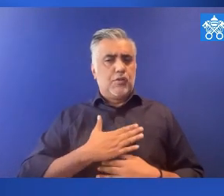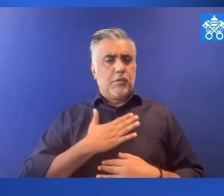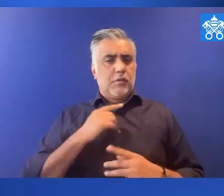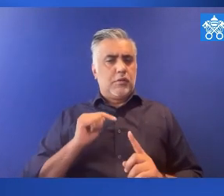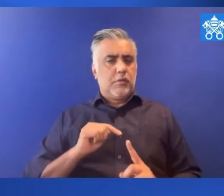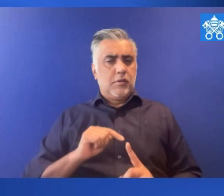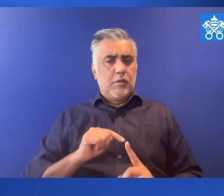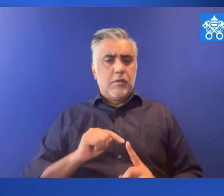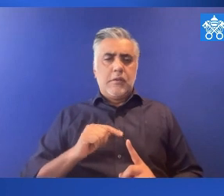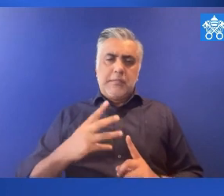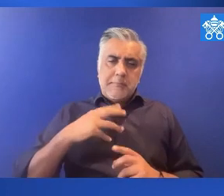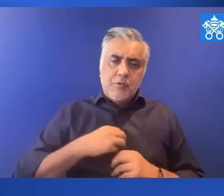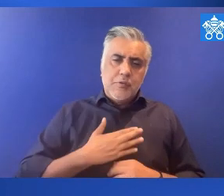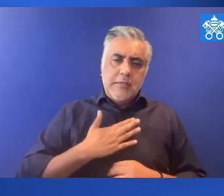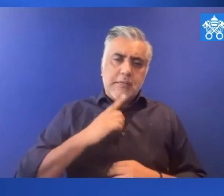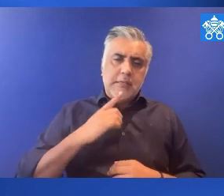is spiritual consolation?